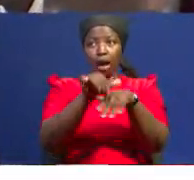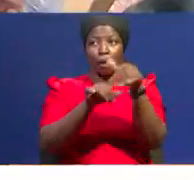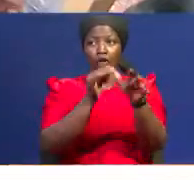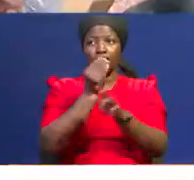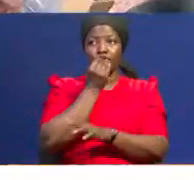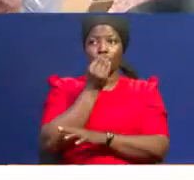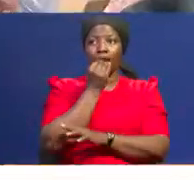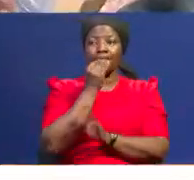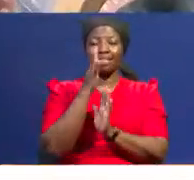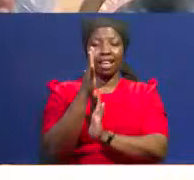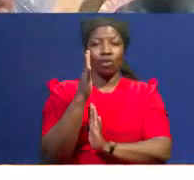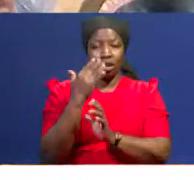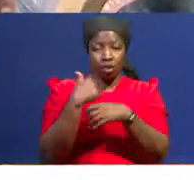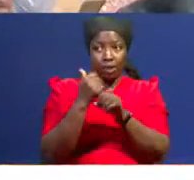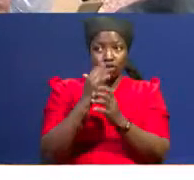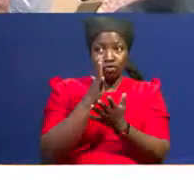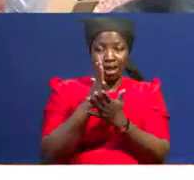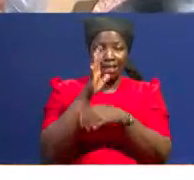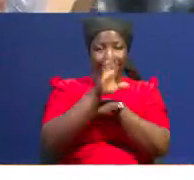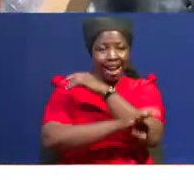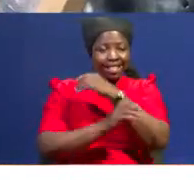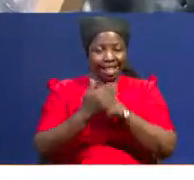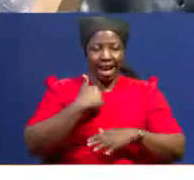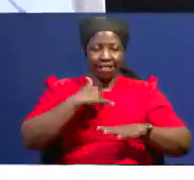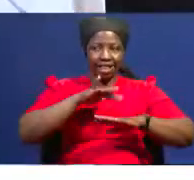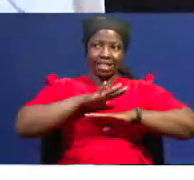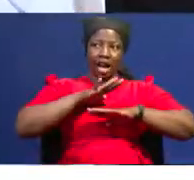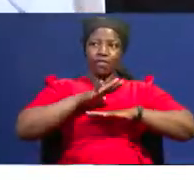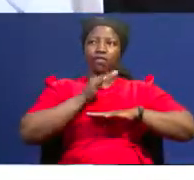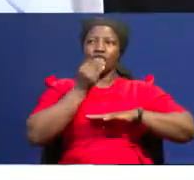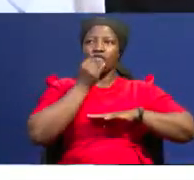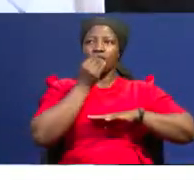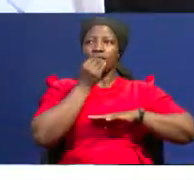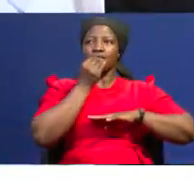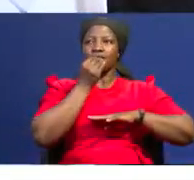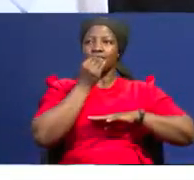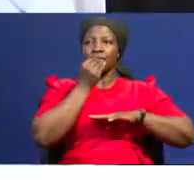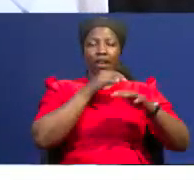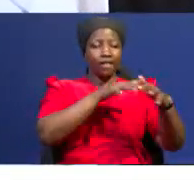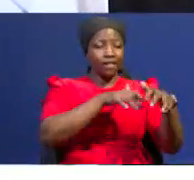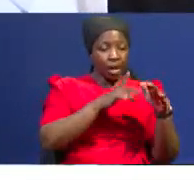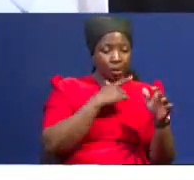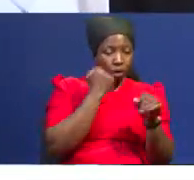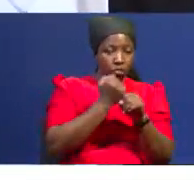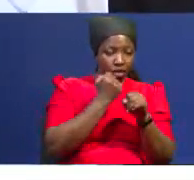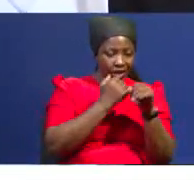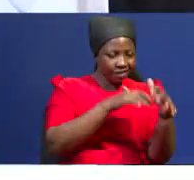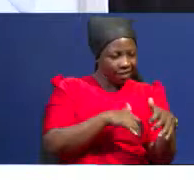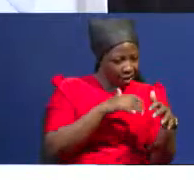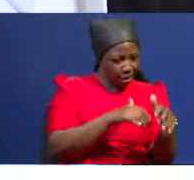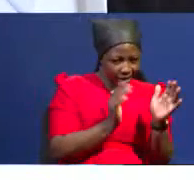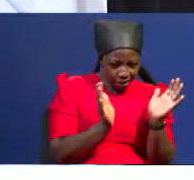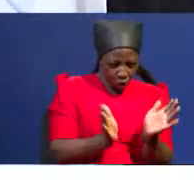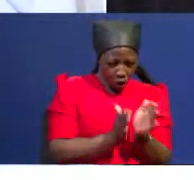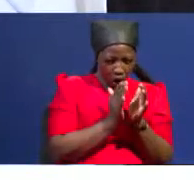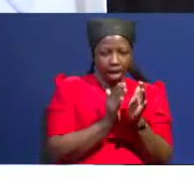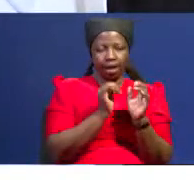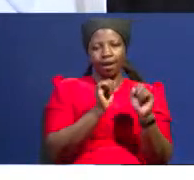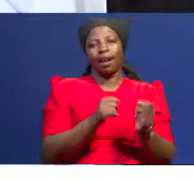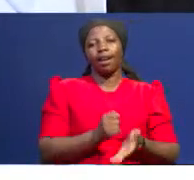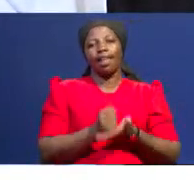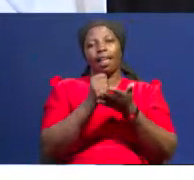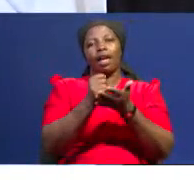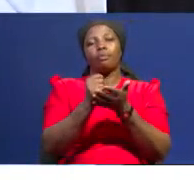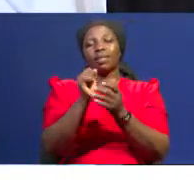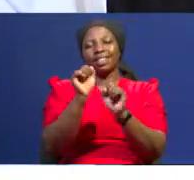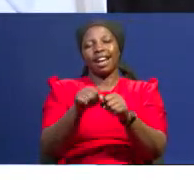security to ensure the country is food secure. Farmers who are doing small-scale farming, it can help them. They can apply it in